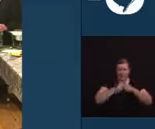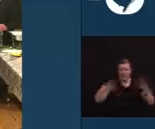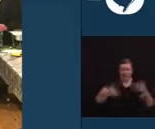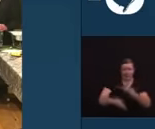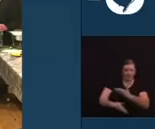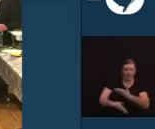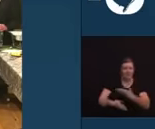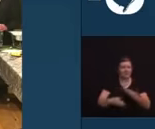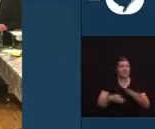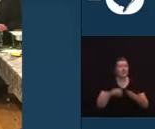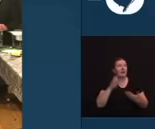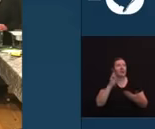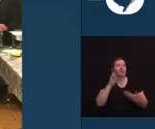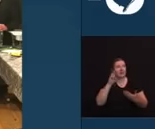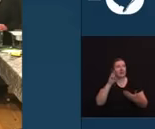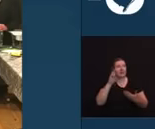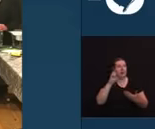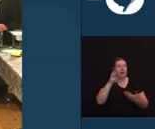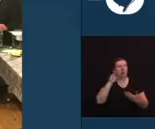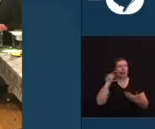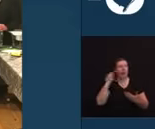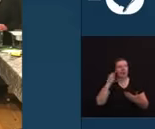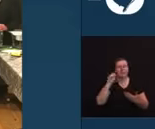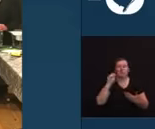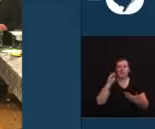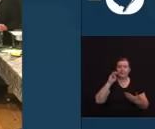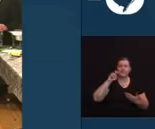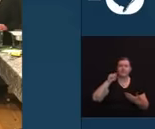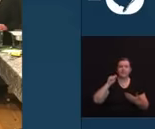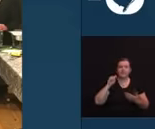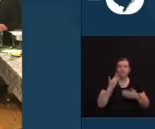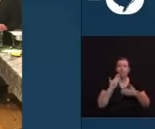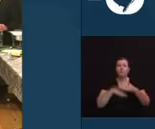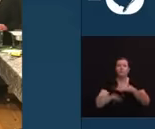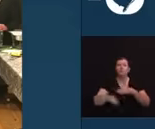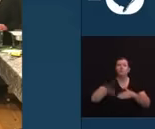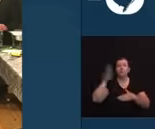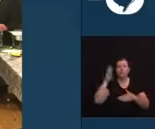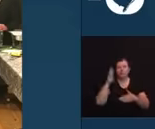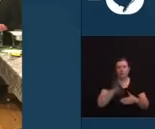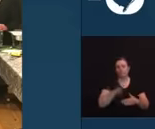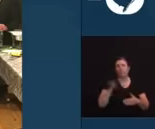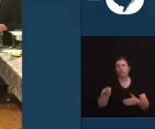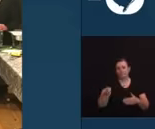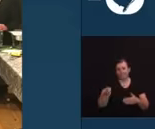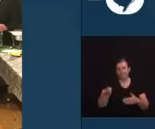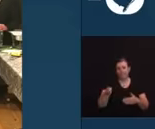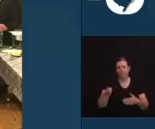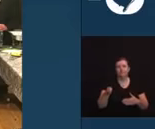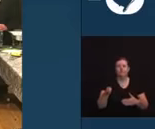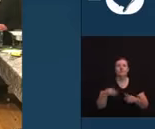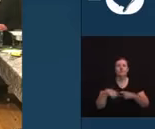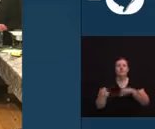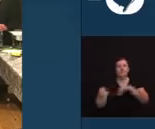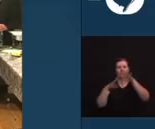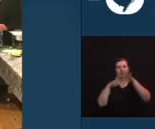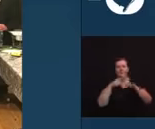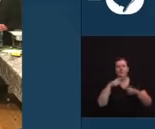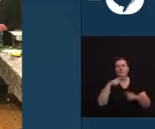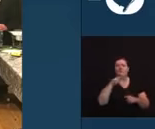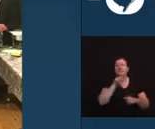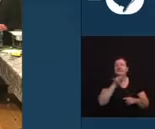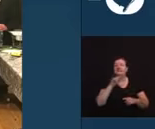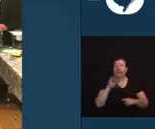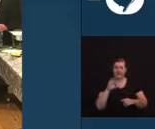pediatrician, and though he was born and raised in Baltimore, the calling to serve others brought him to Passaic, where he established his practice and where he treated